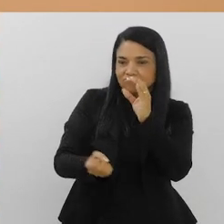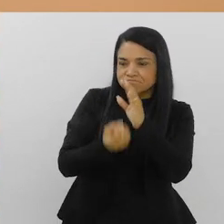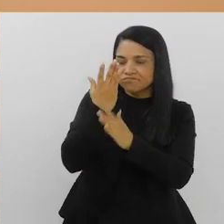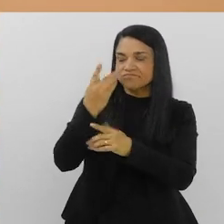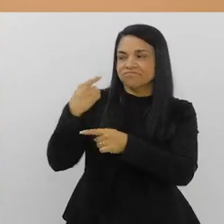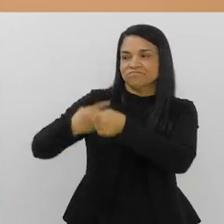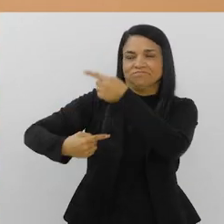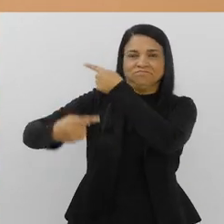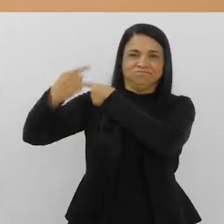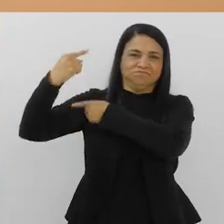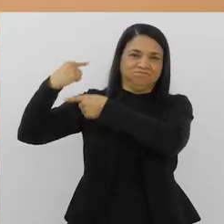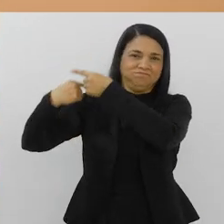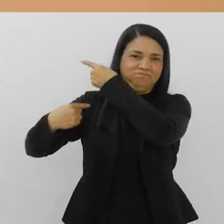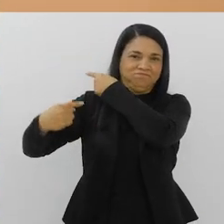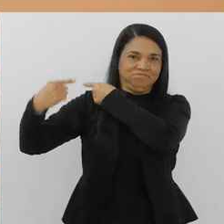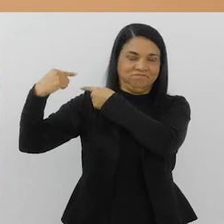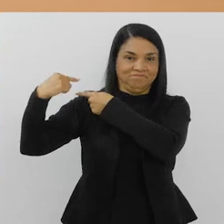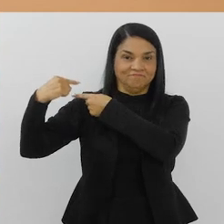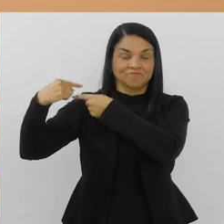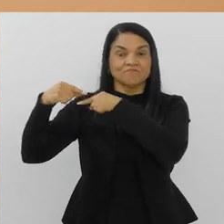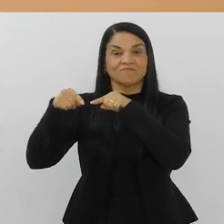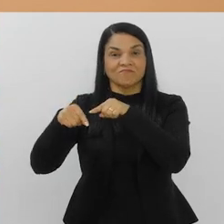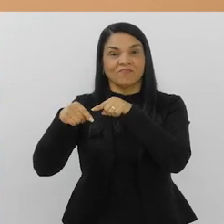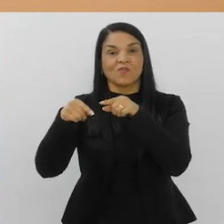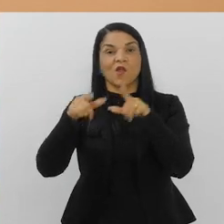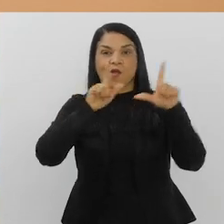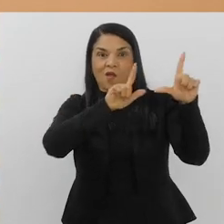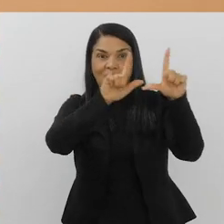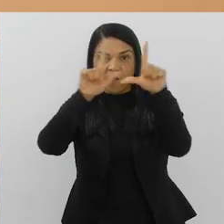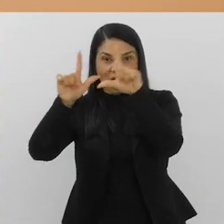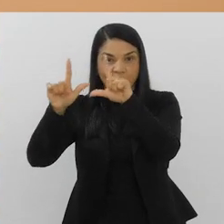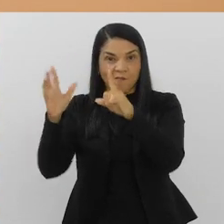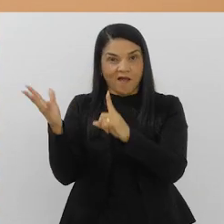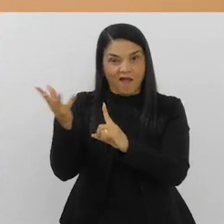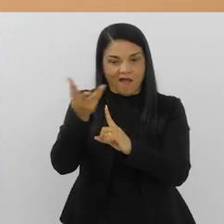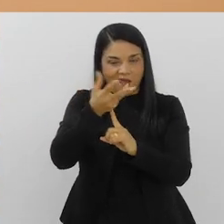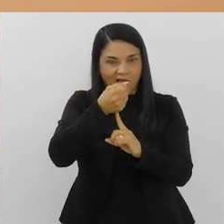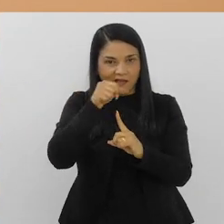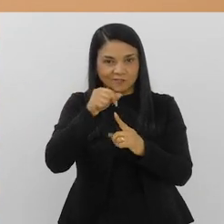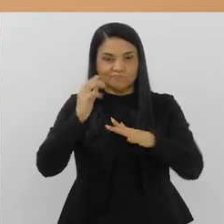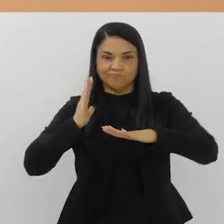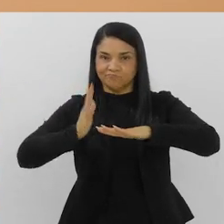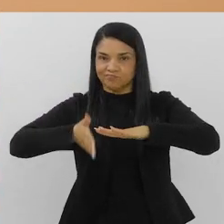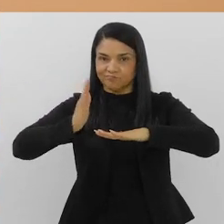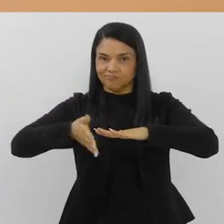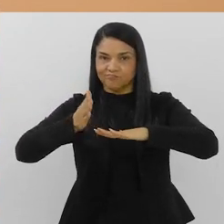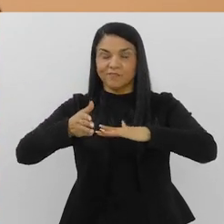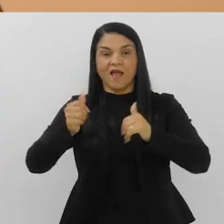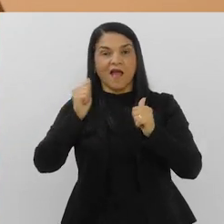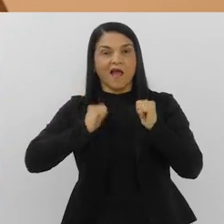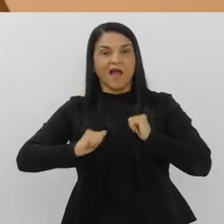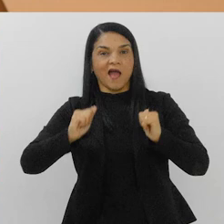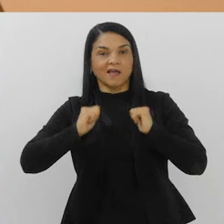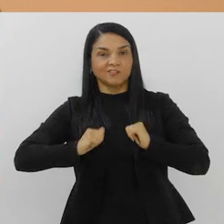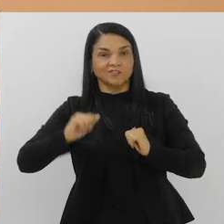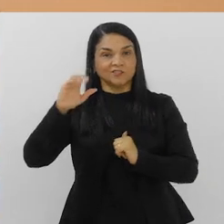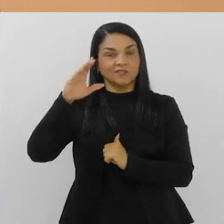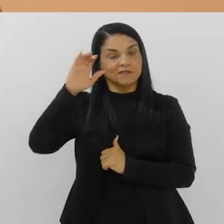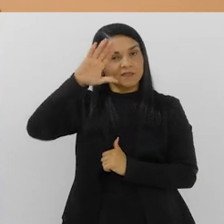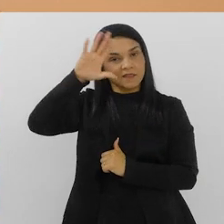protagonism, we exaltate our origins, our ancestrality, bringing works of contemporary art,